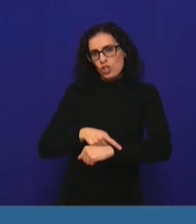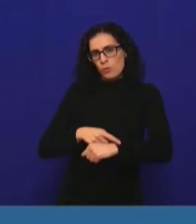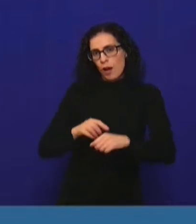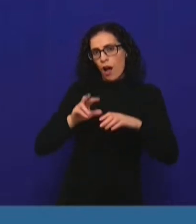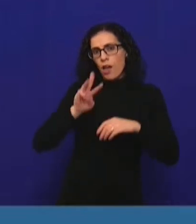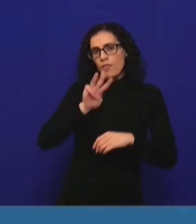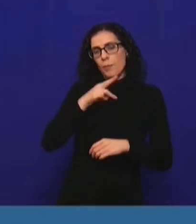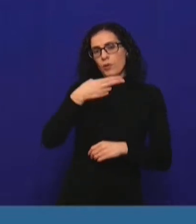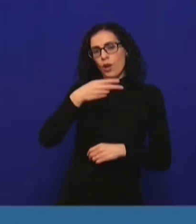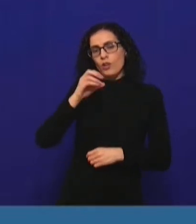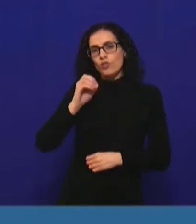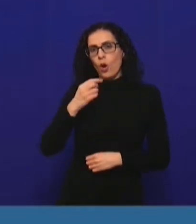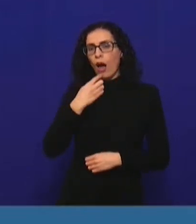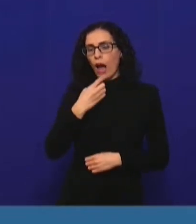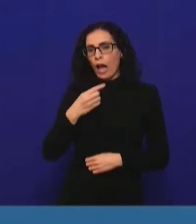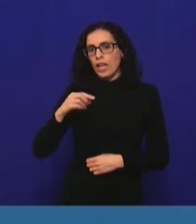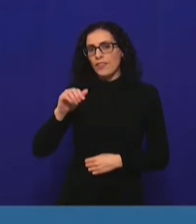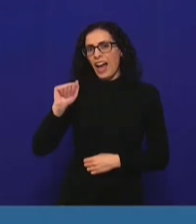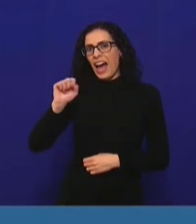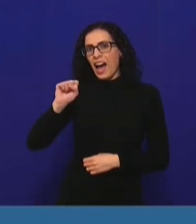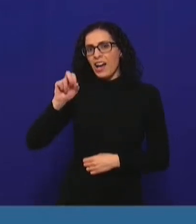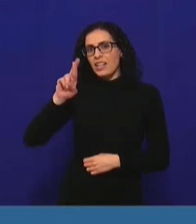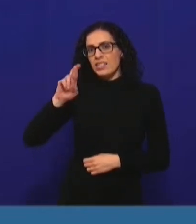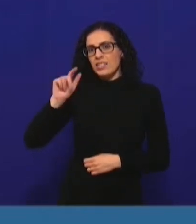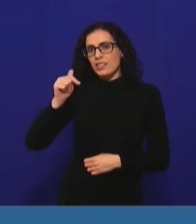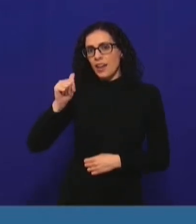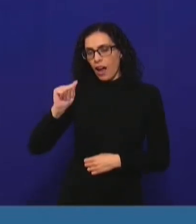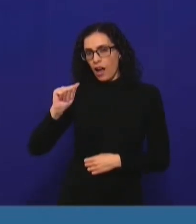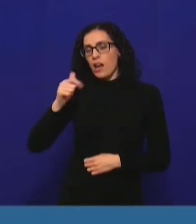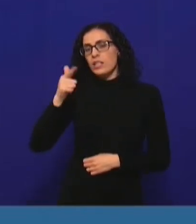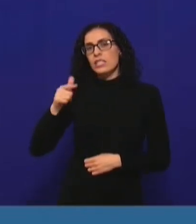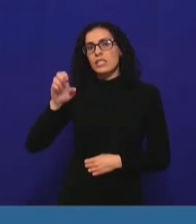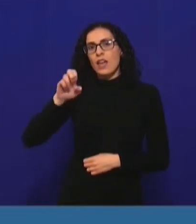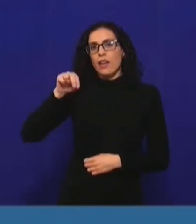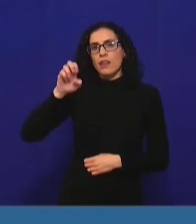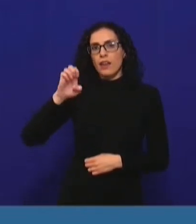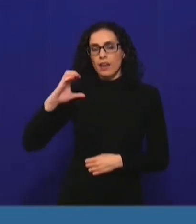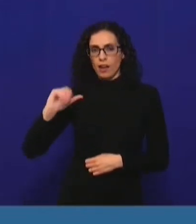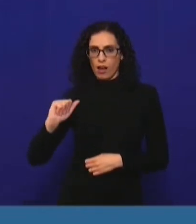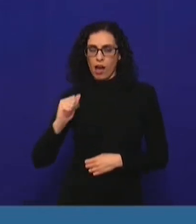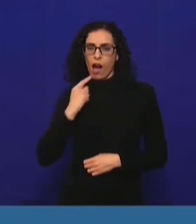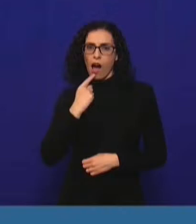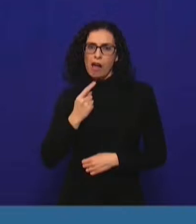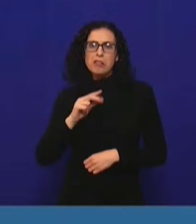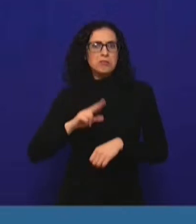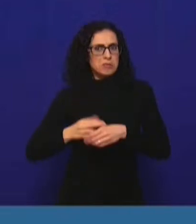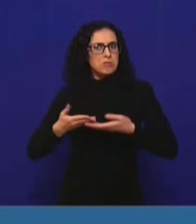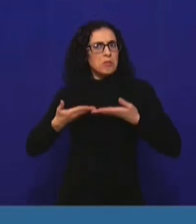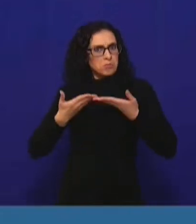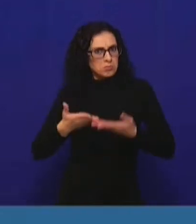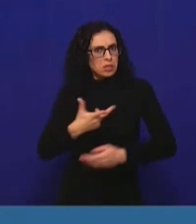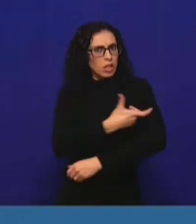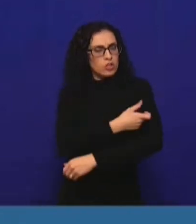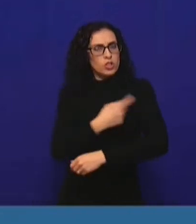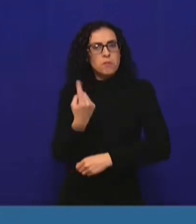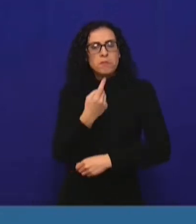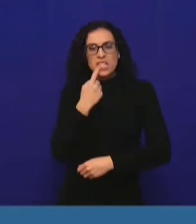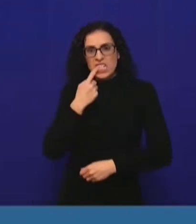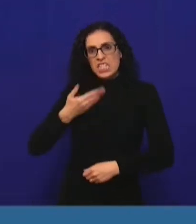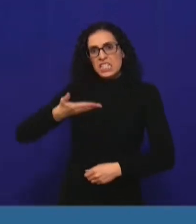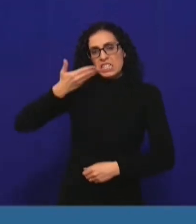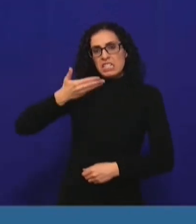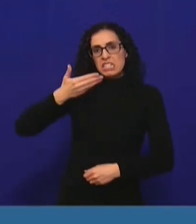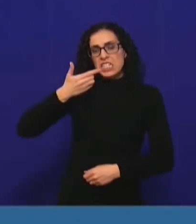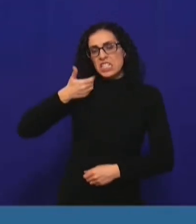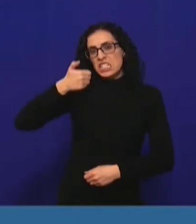tilqima tal-AstraZeneca tista' tingħata lil persuni li għandhom aktar minn 65 sena. Madankollu Malta qegħdin natwa